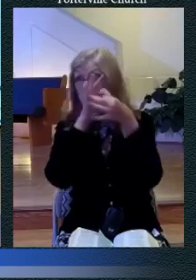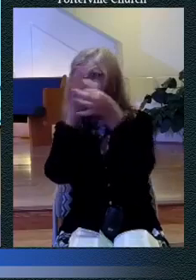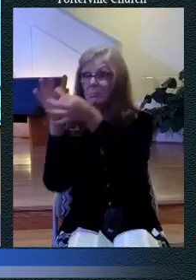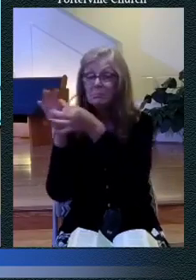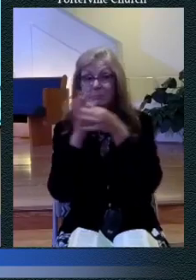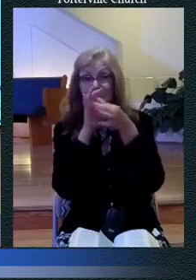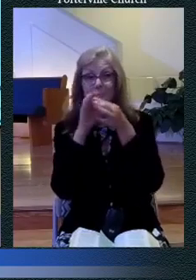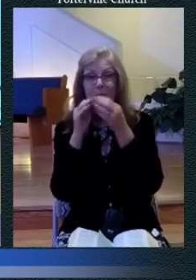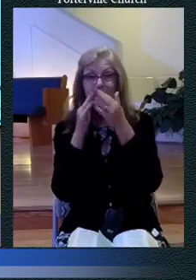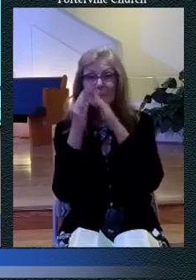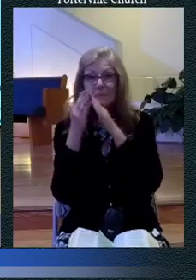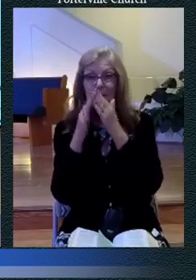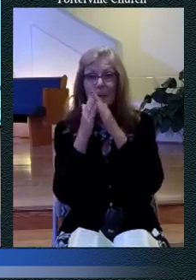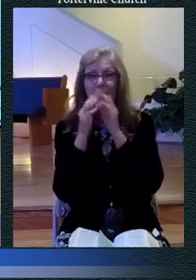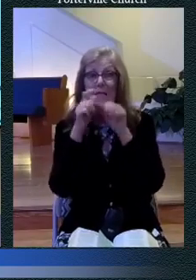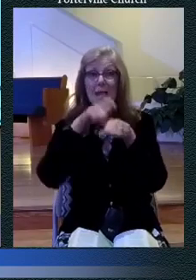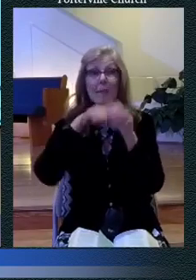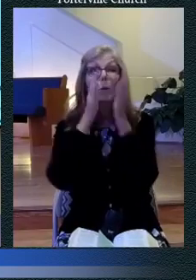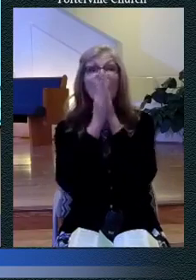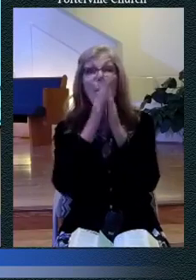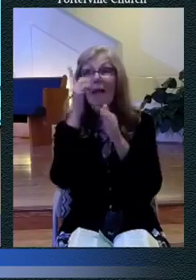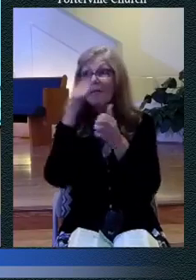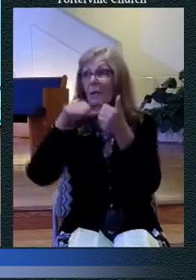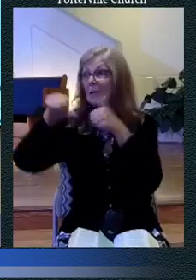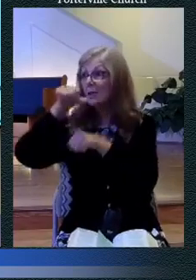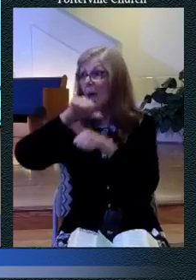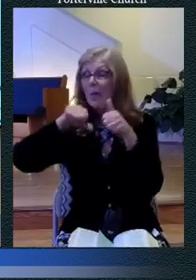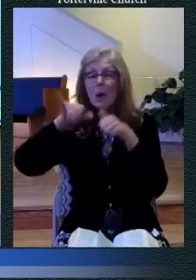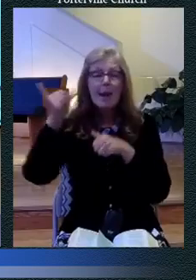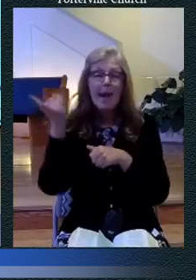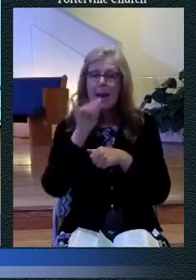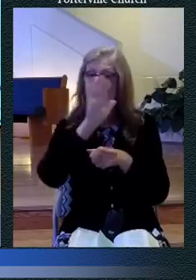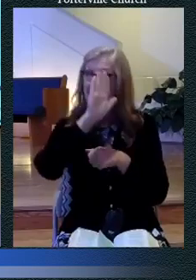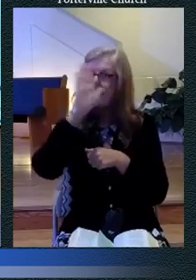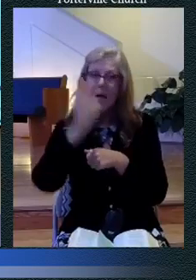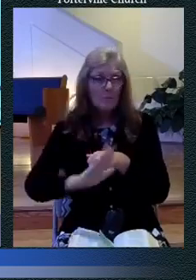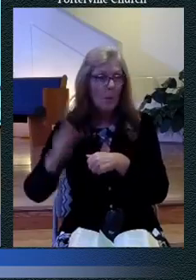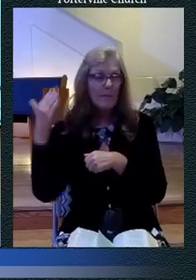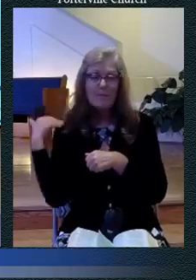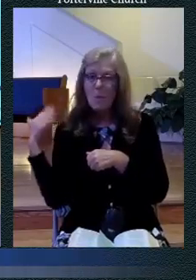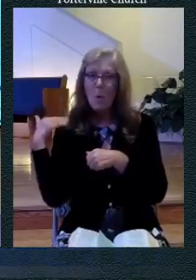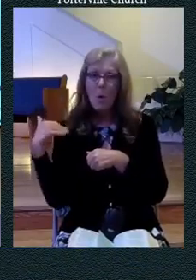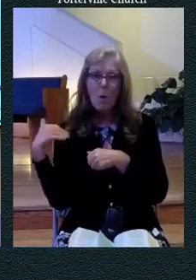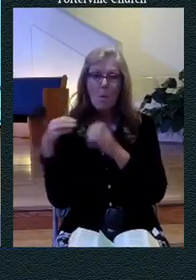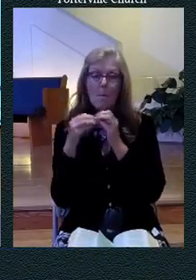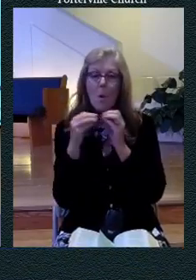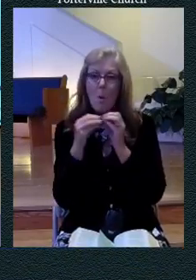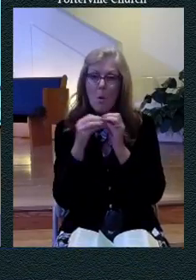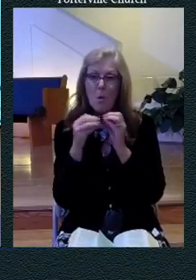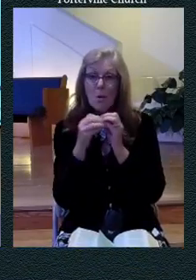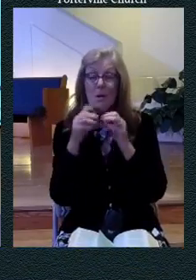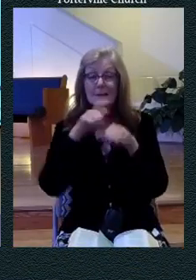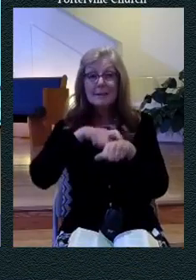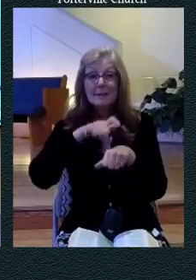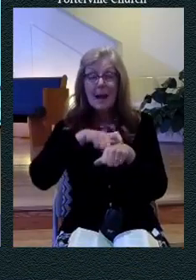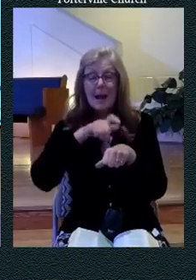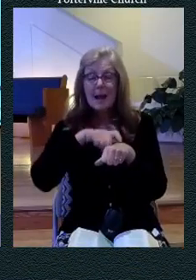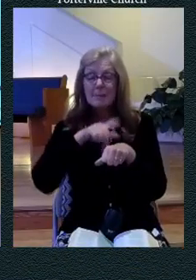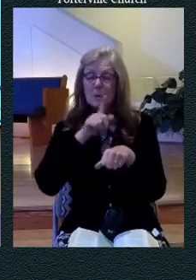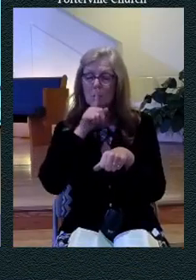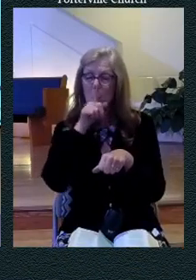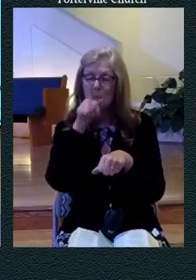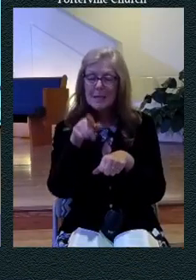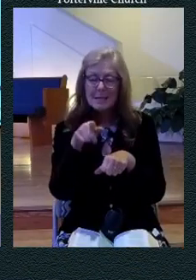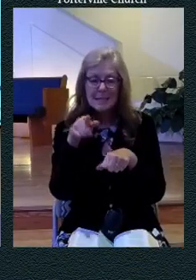It's time to pray for each other like we've never prayed before. It's time to sink our roots deep into